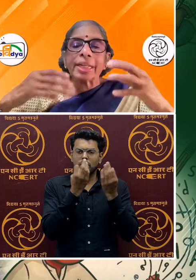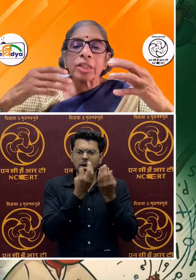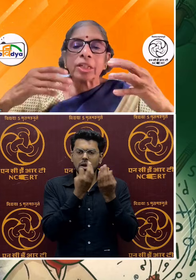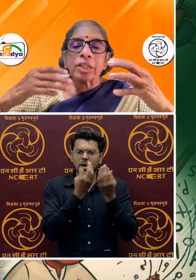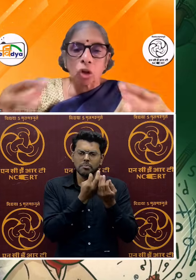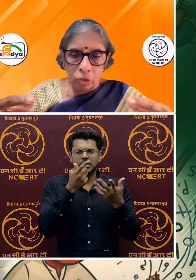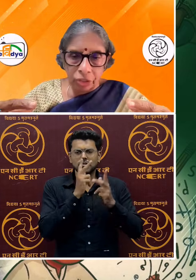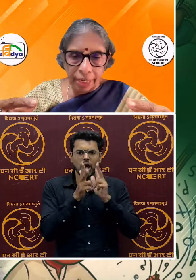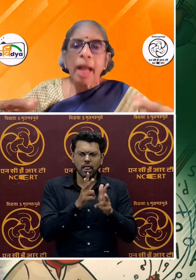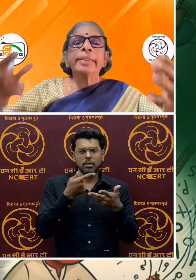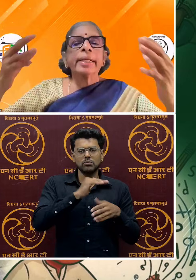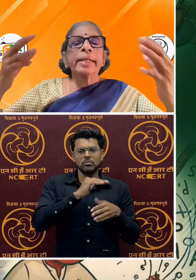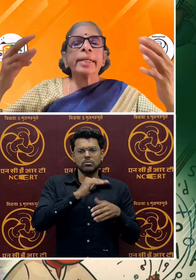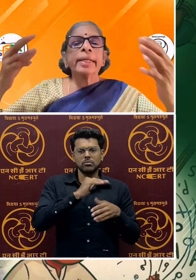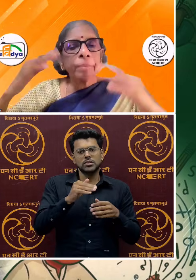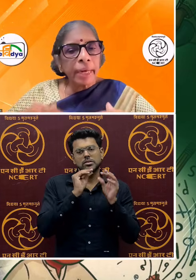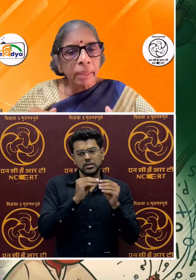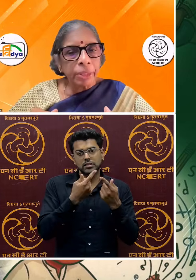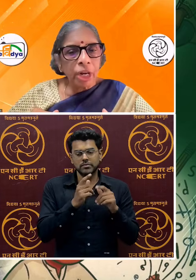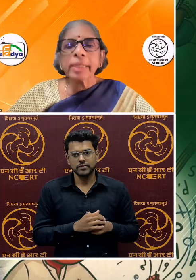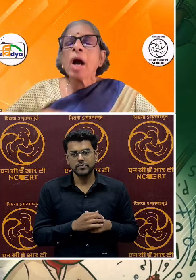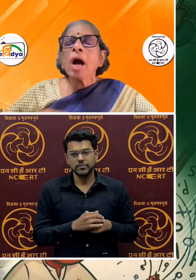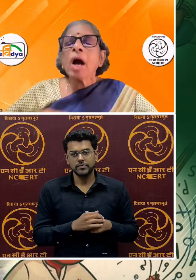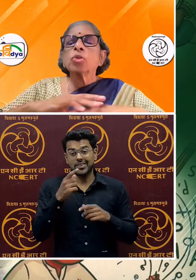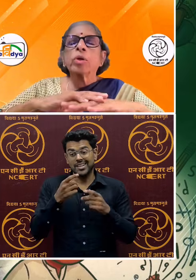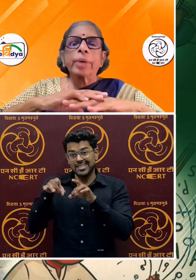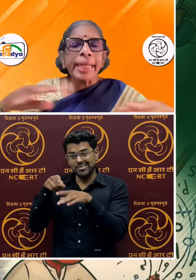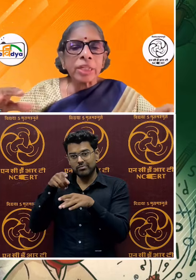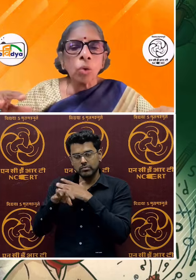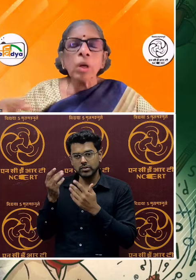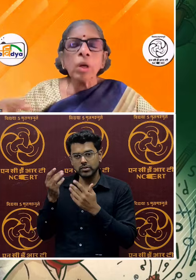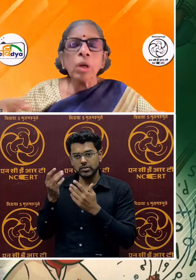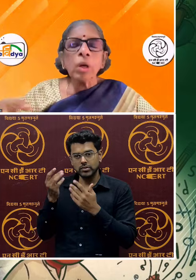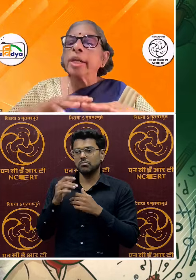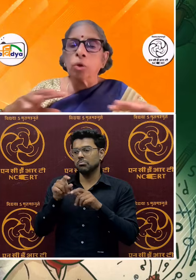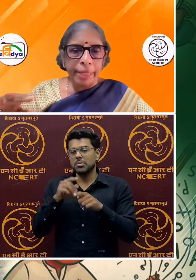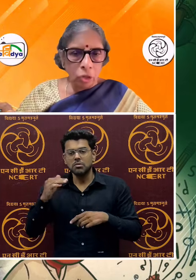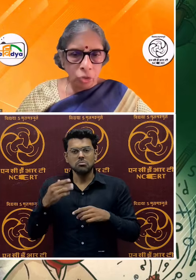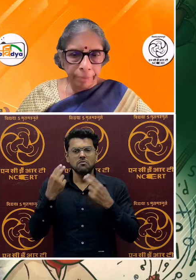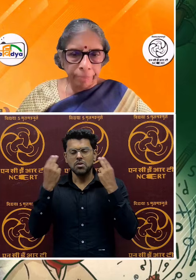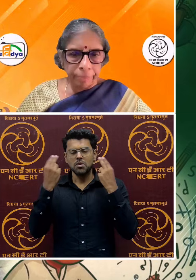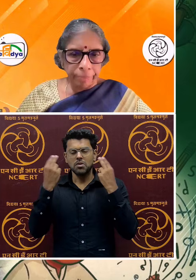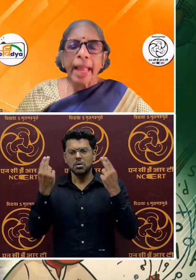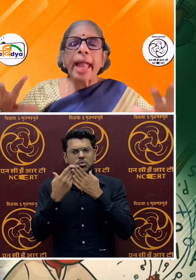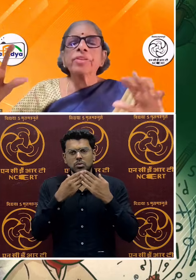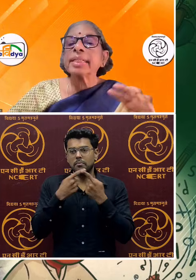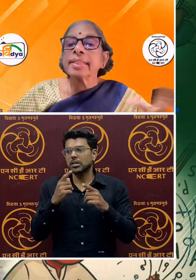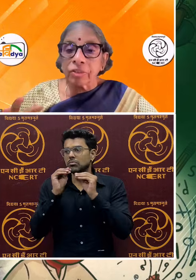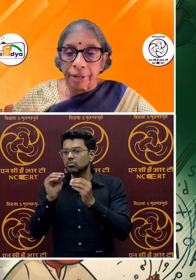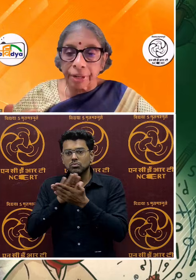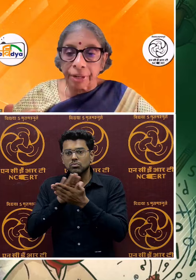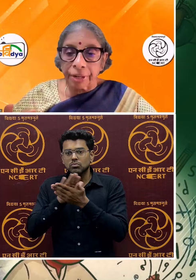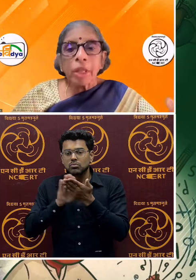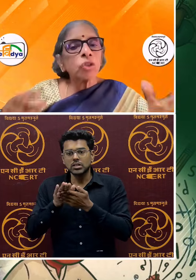family are talking and talking to the child. There can be an urban child who's going to an elite school, nobody talks to him. Everything